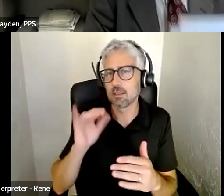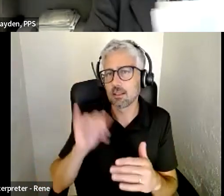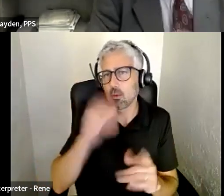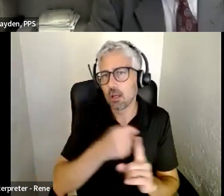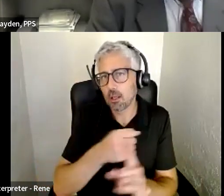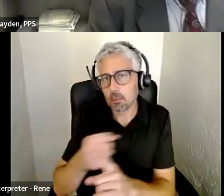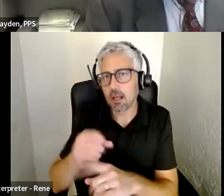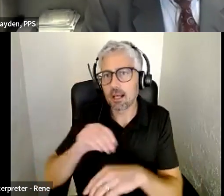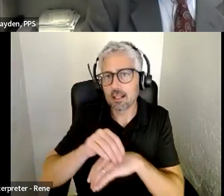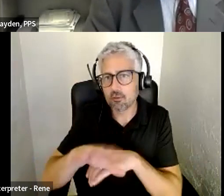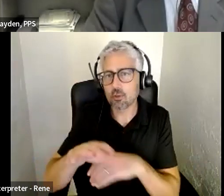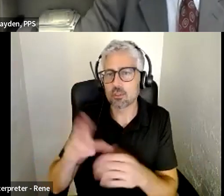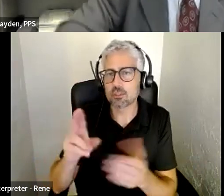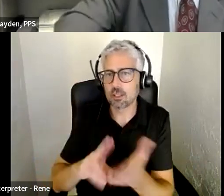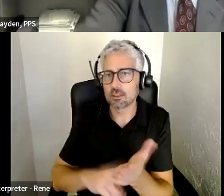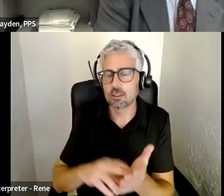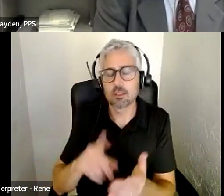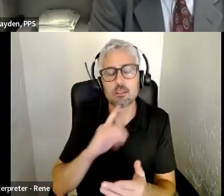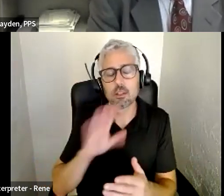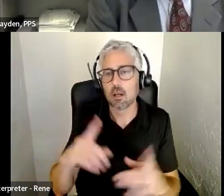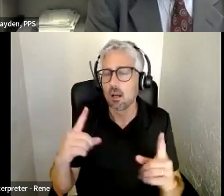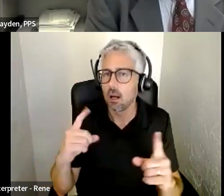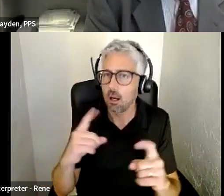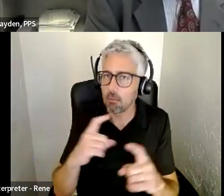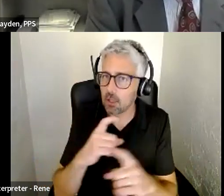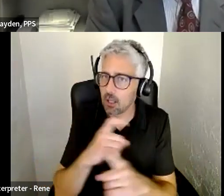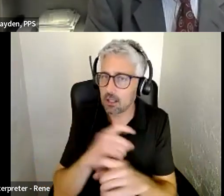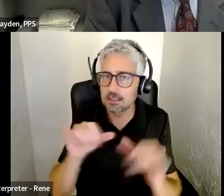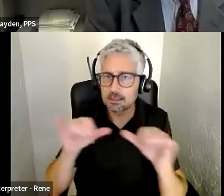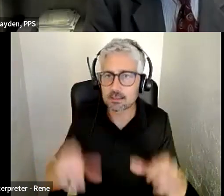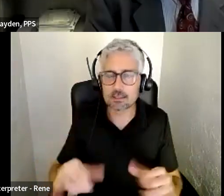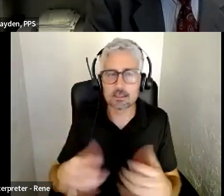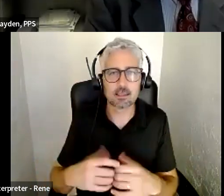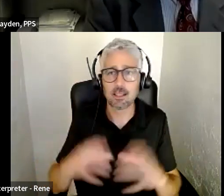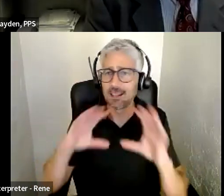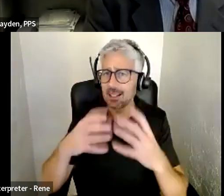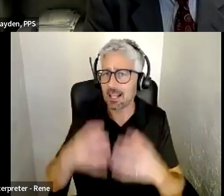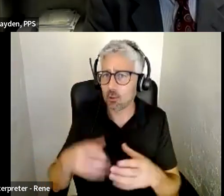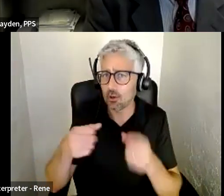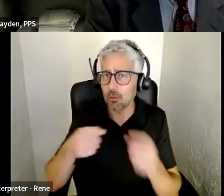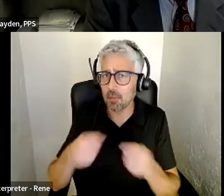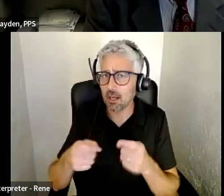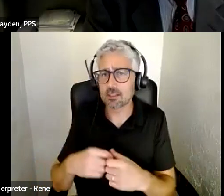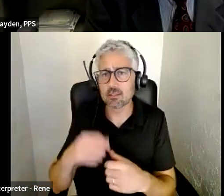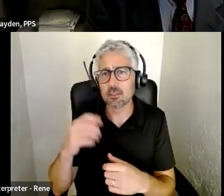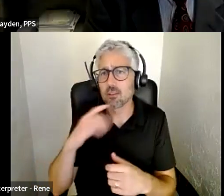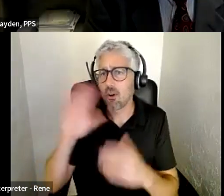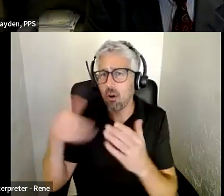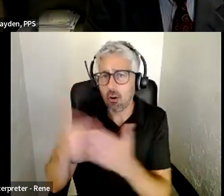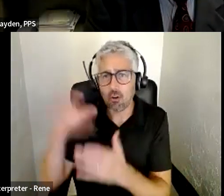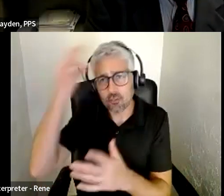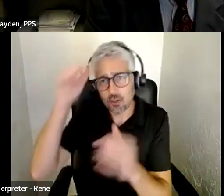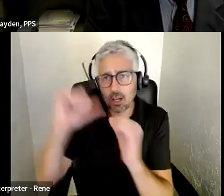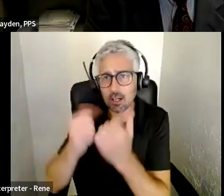all of the agencies. It's a very, very complex world we're dealing with. With category management, they're dealing with all the federal agencies and they all have